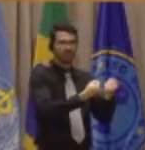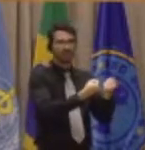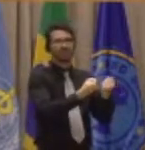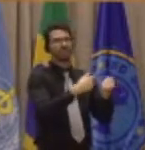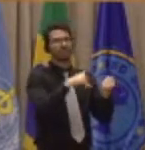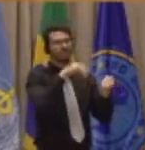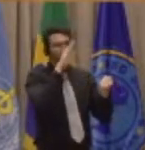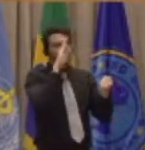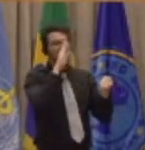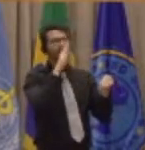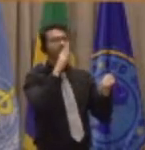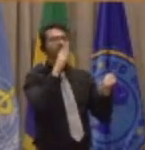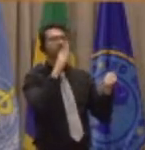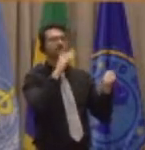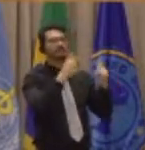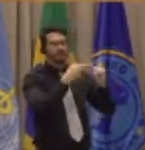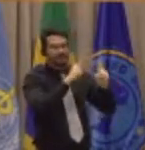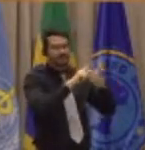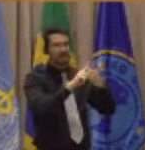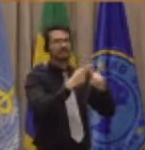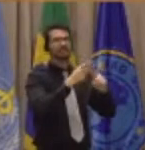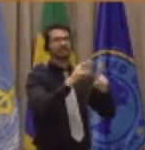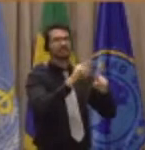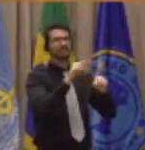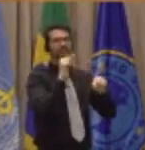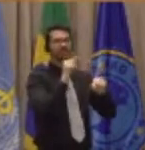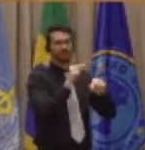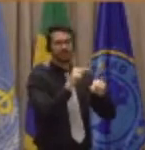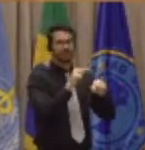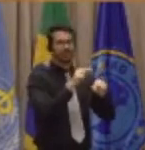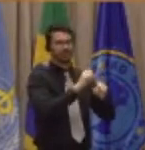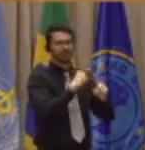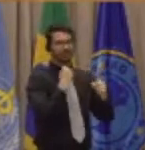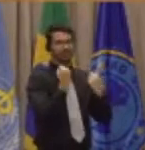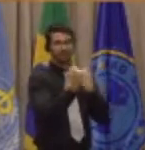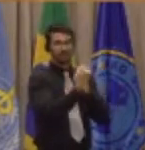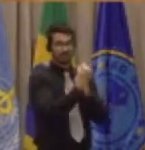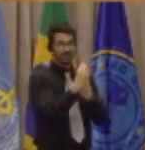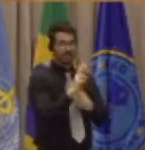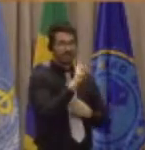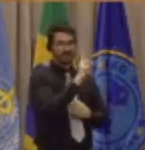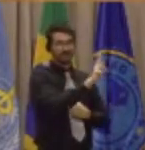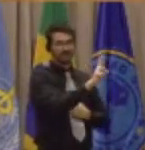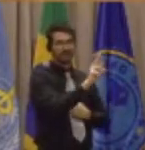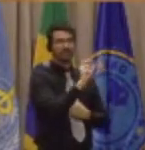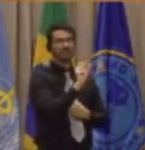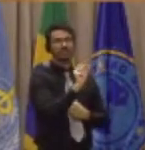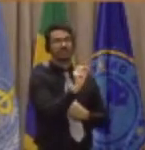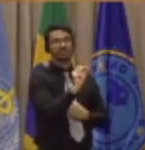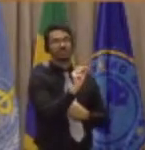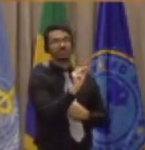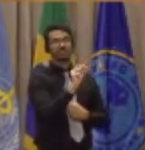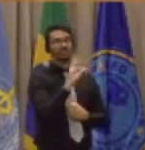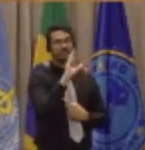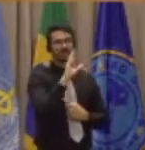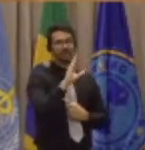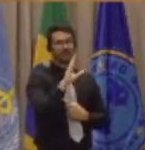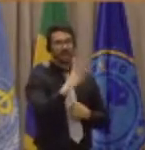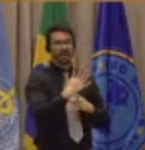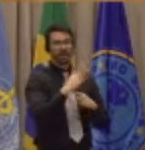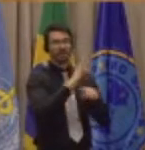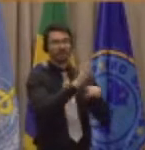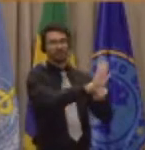and a combined effort with the scientific society that defined